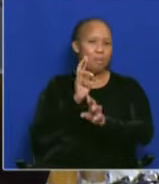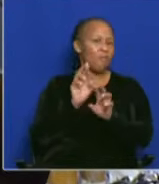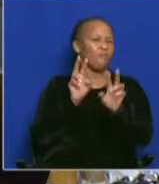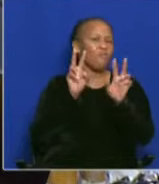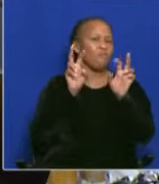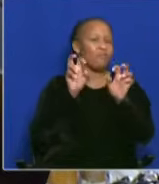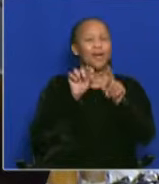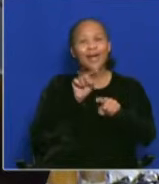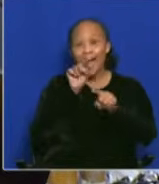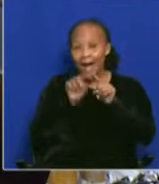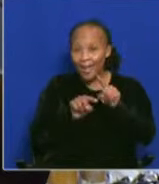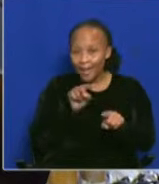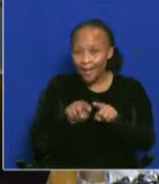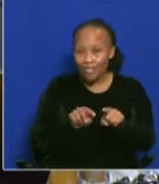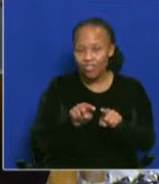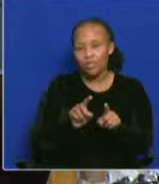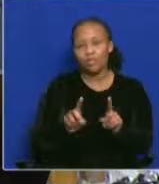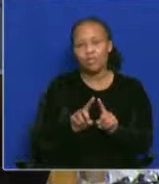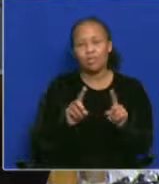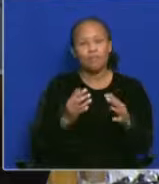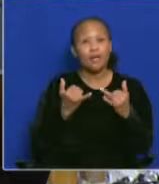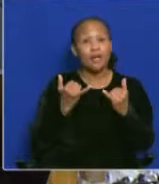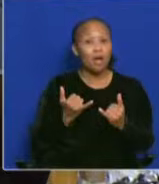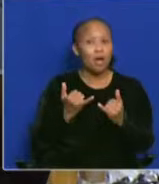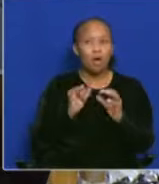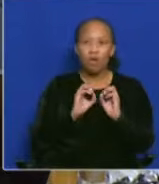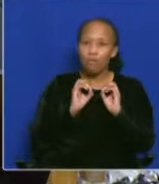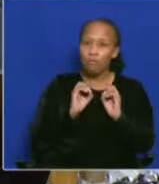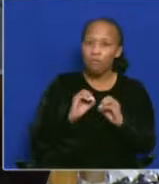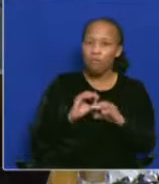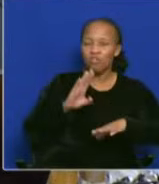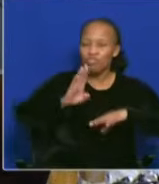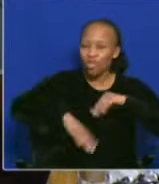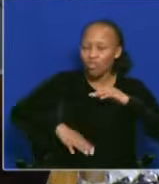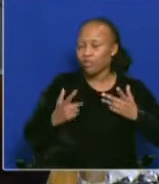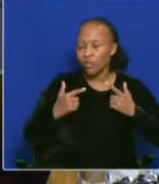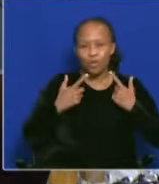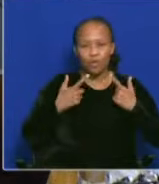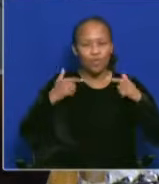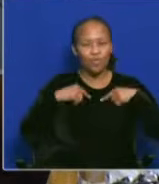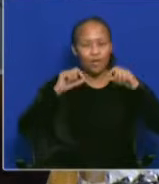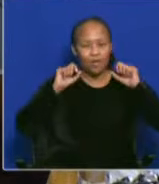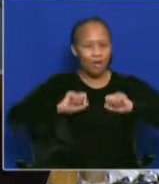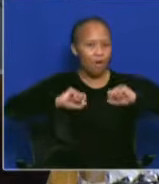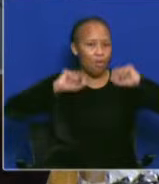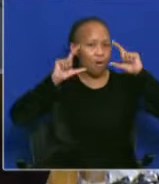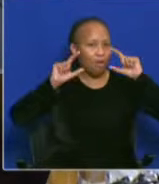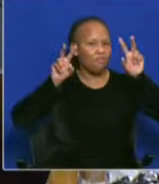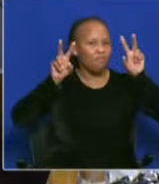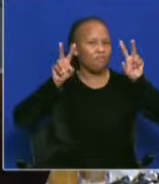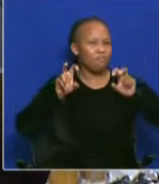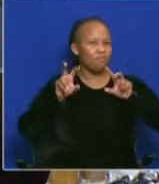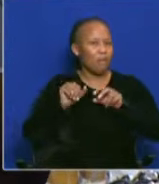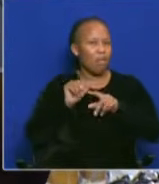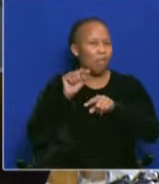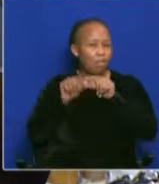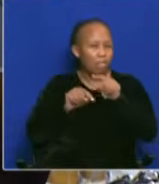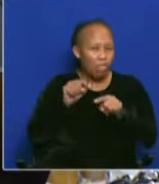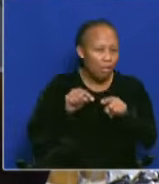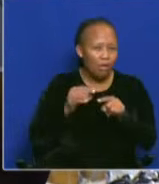are aware of that have been brought against Mr. Said, for example, in relation to the allegation that he was involved in the hit against the